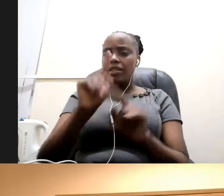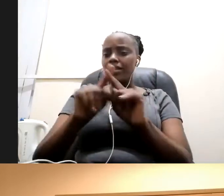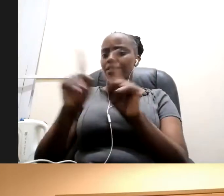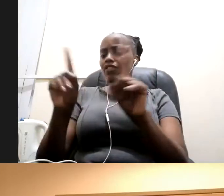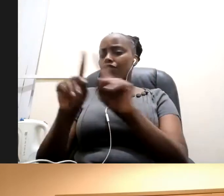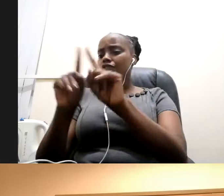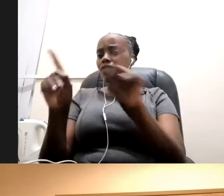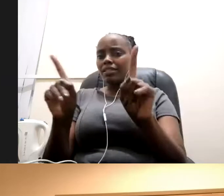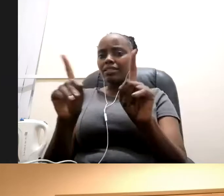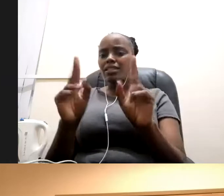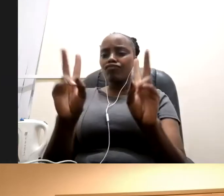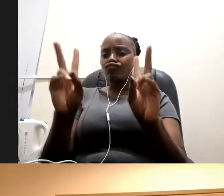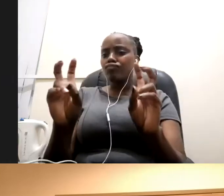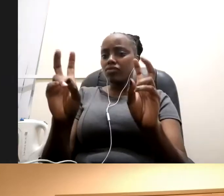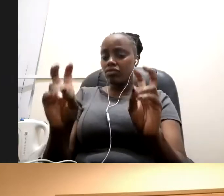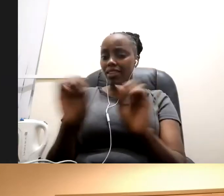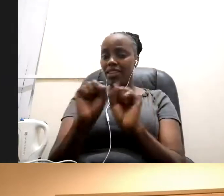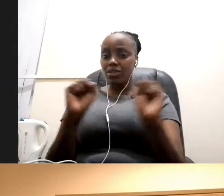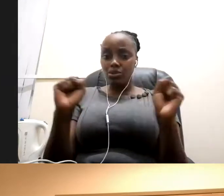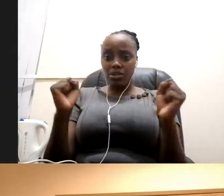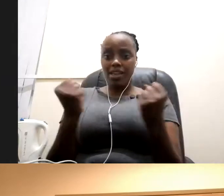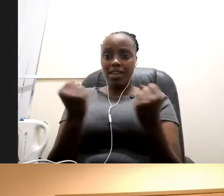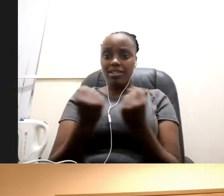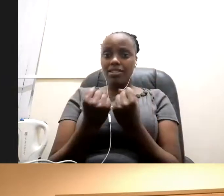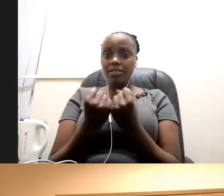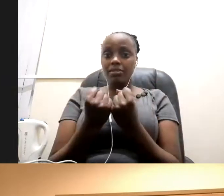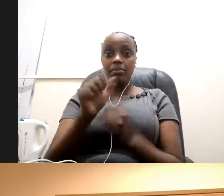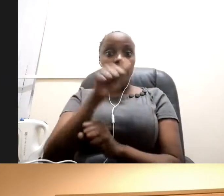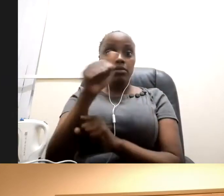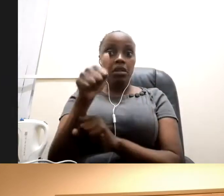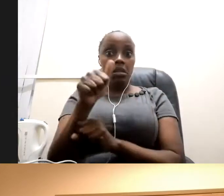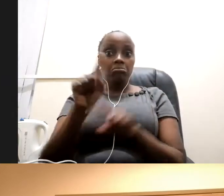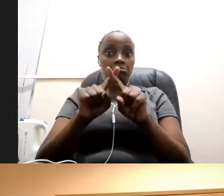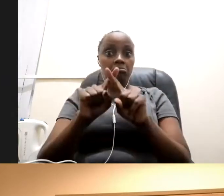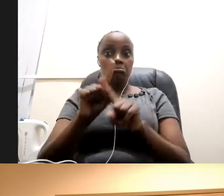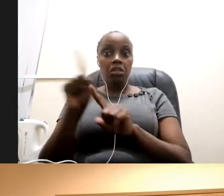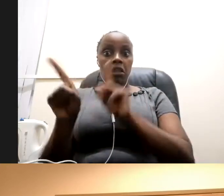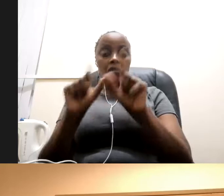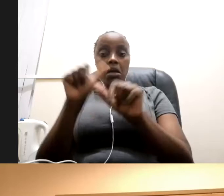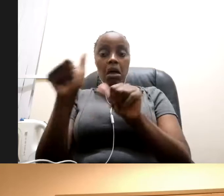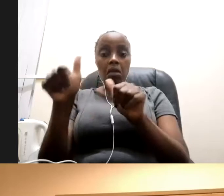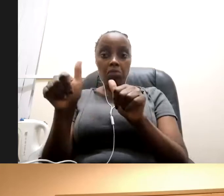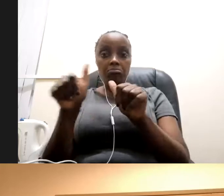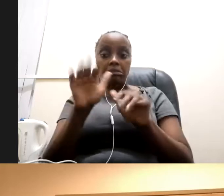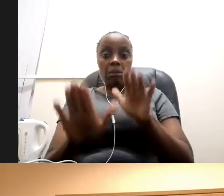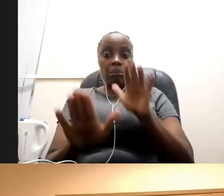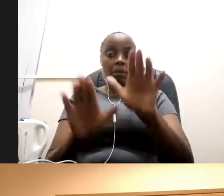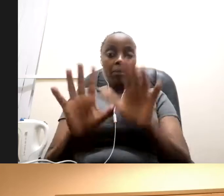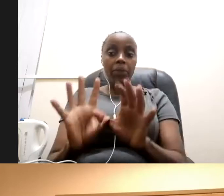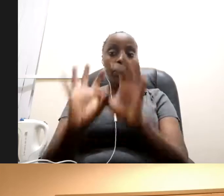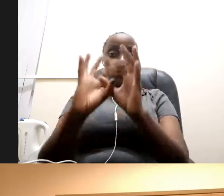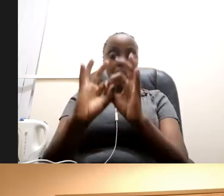issues in the society. And other important step in this line is